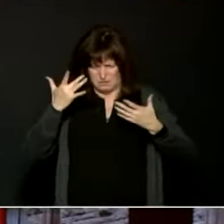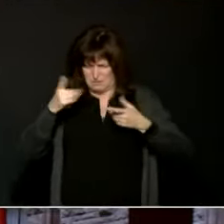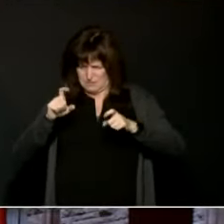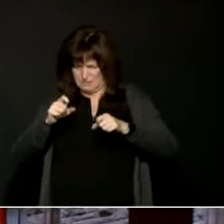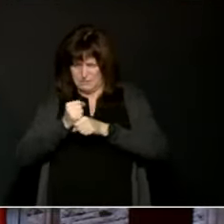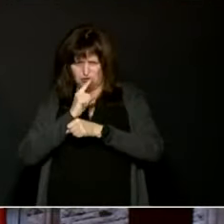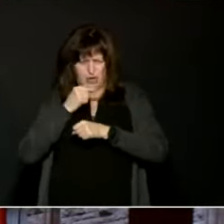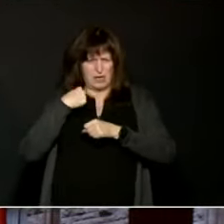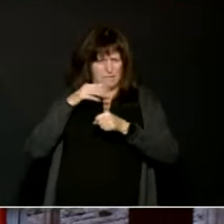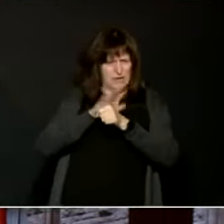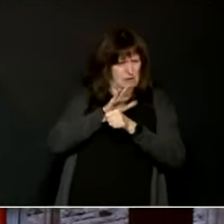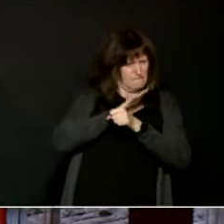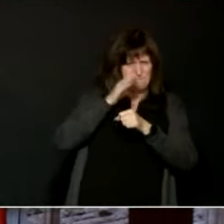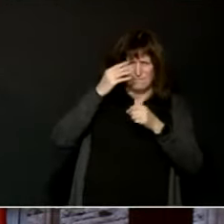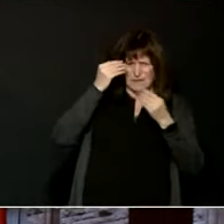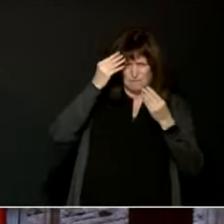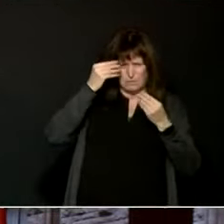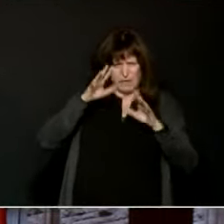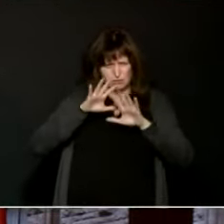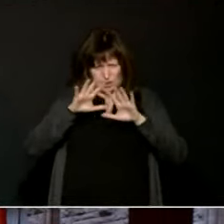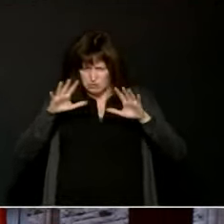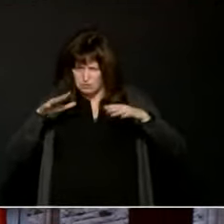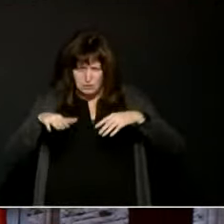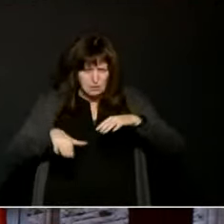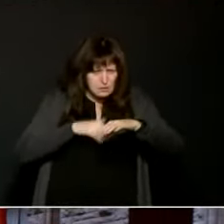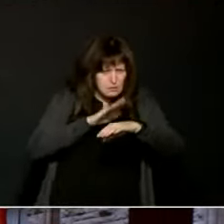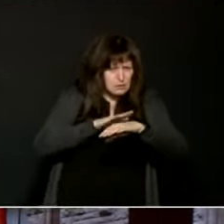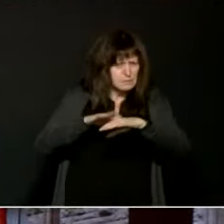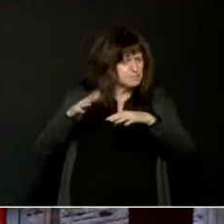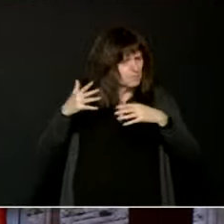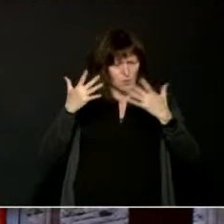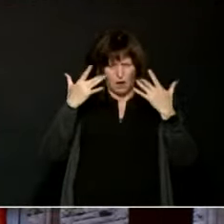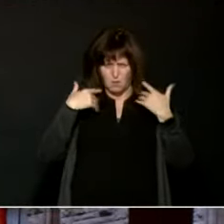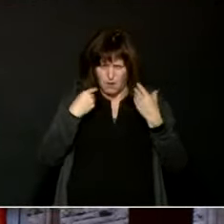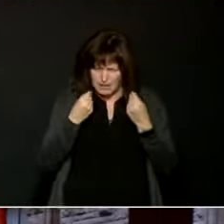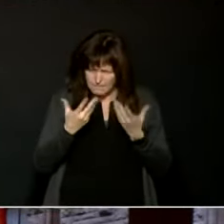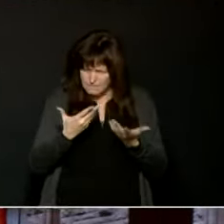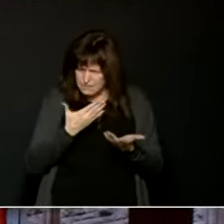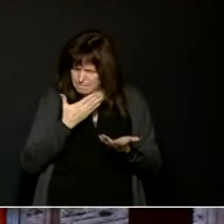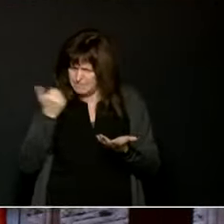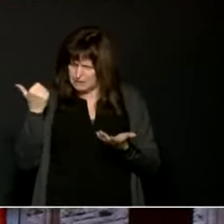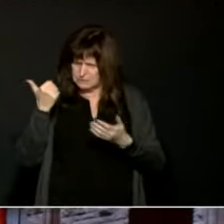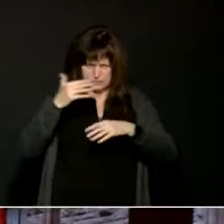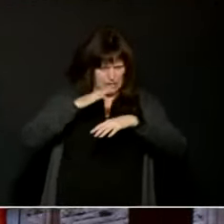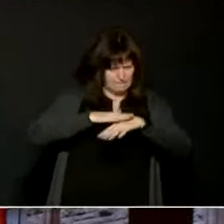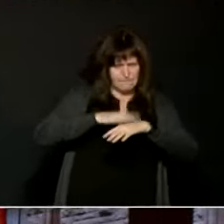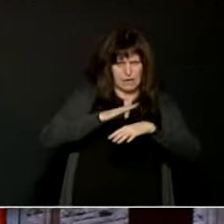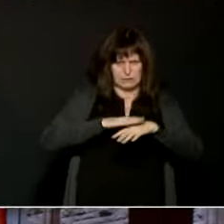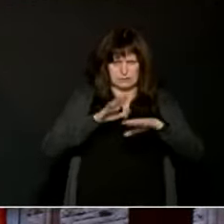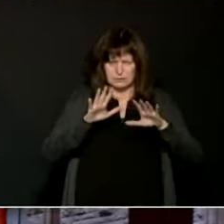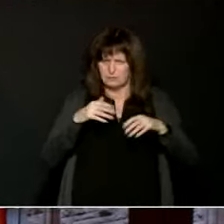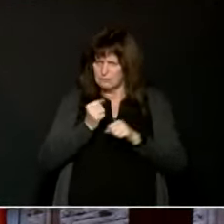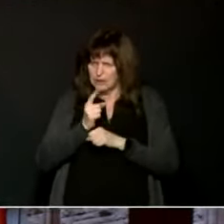advice, we'd like to give them the best advice we can give them on this matter, so they're as informed as we are. And our information